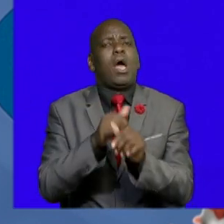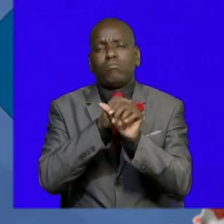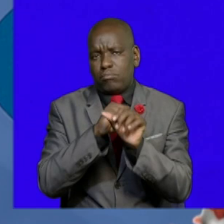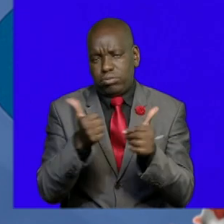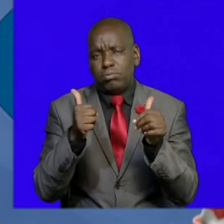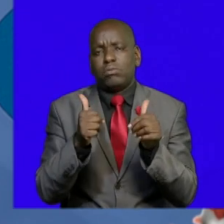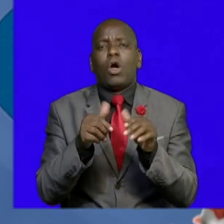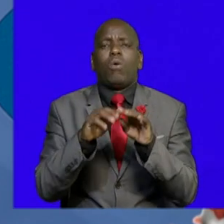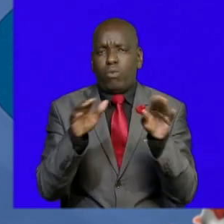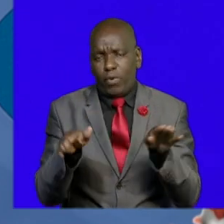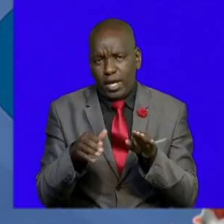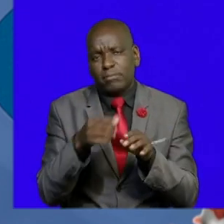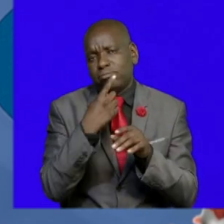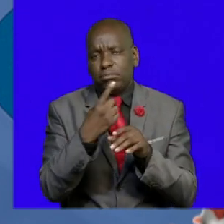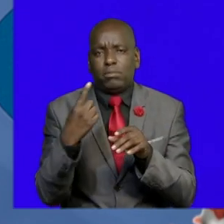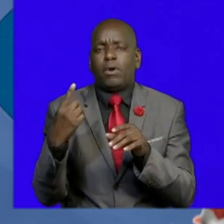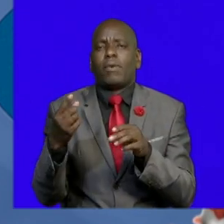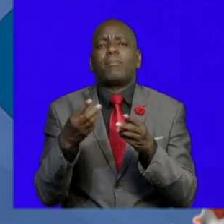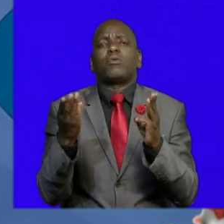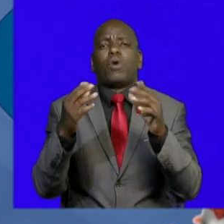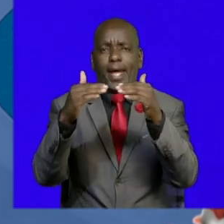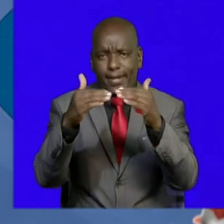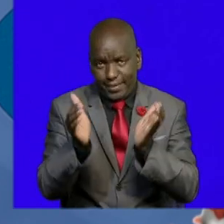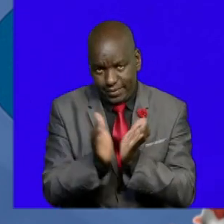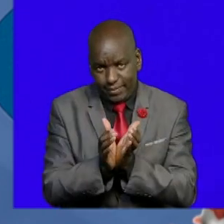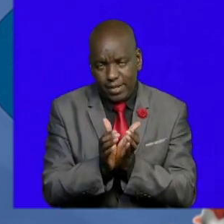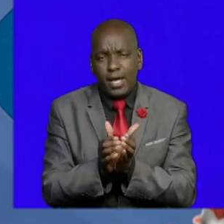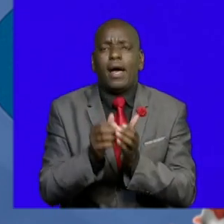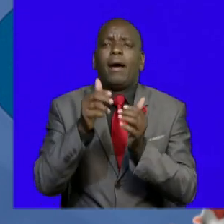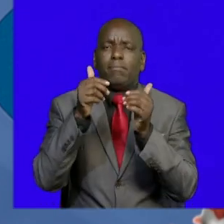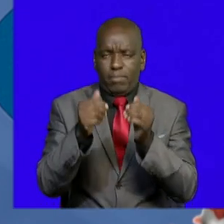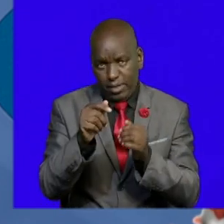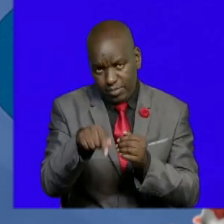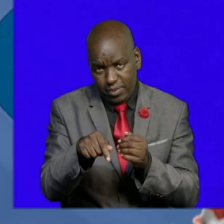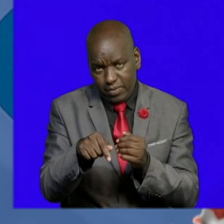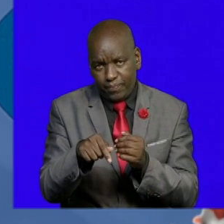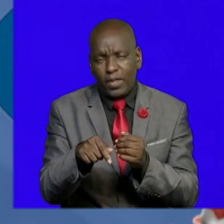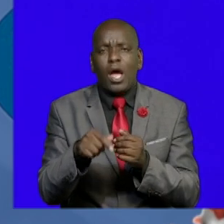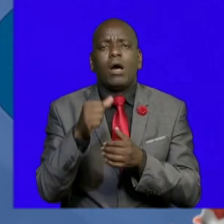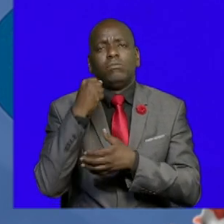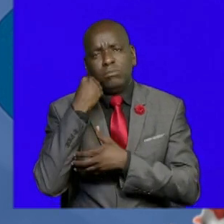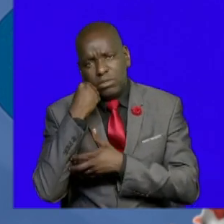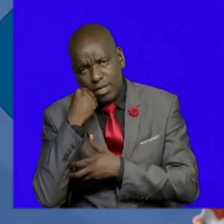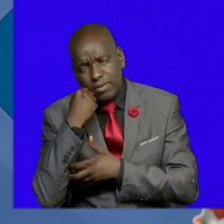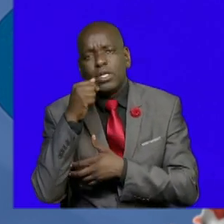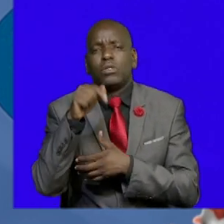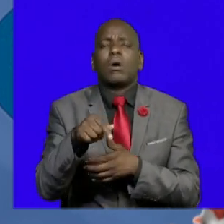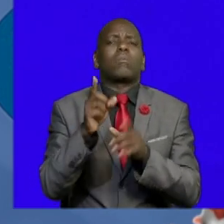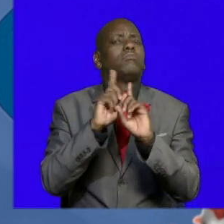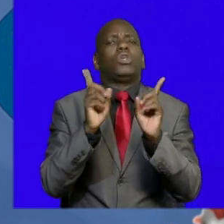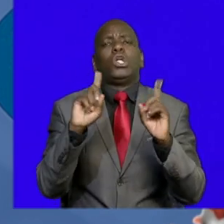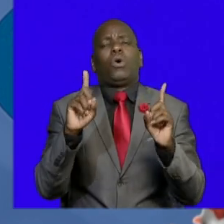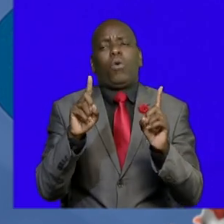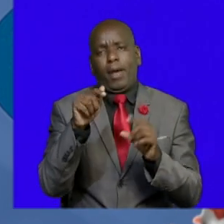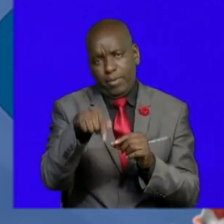good indication that individuals and communities are taking ownership. Sadly, this is not